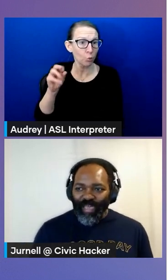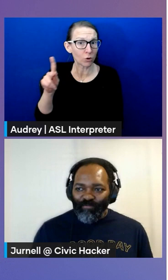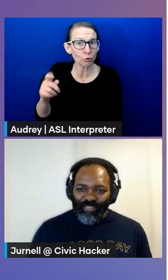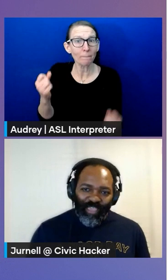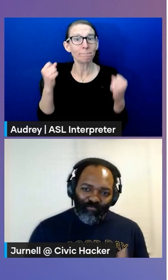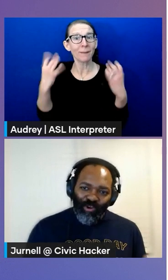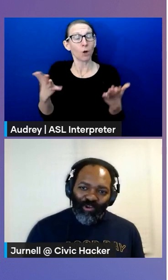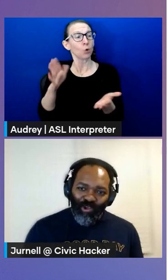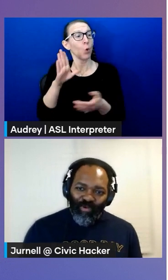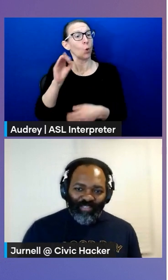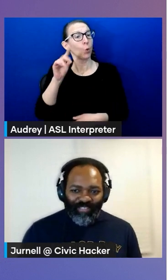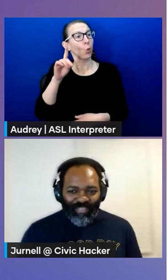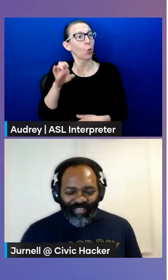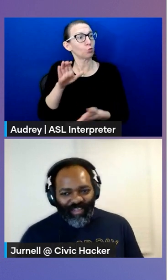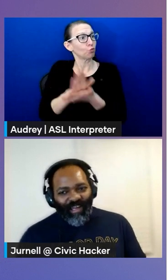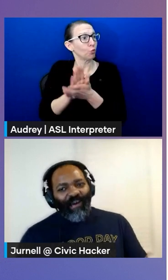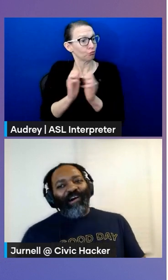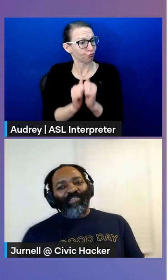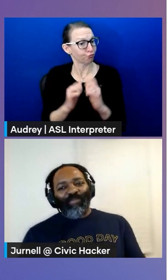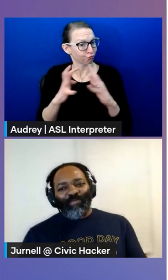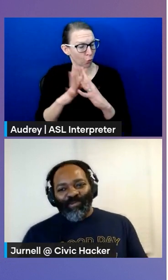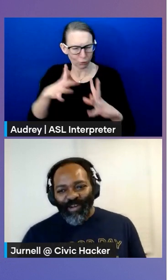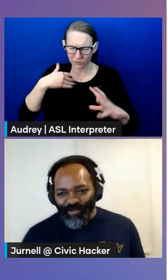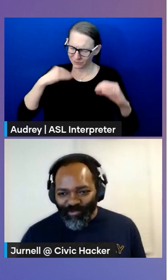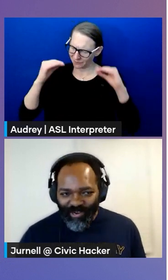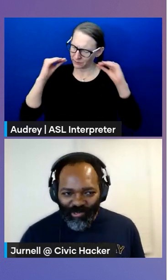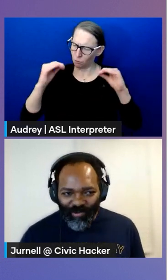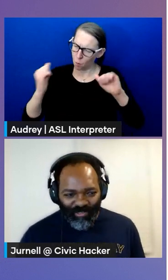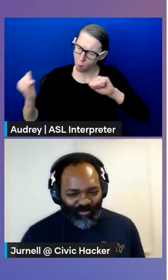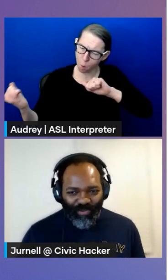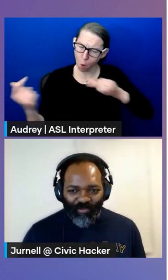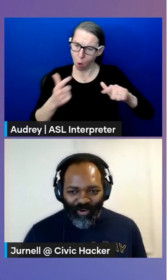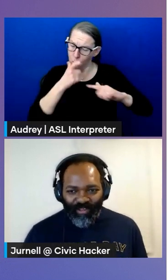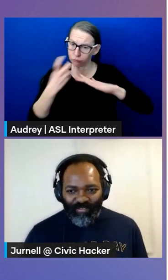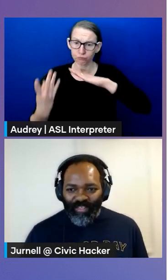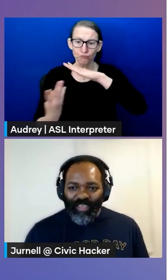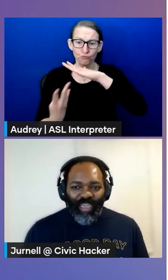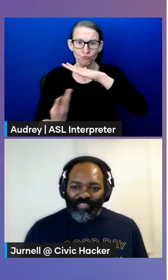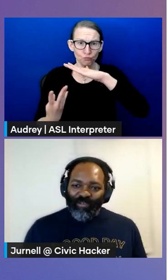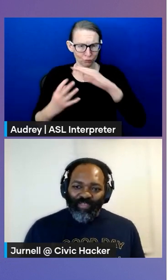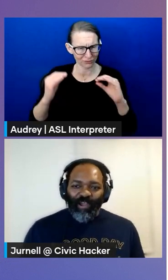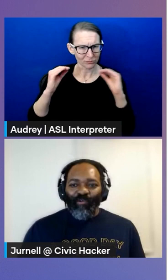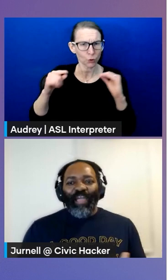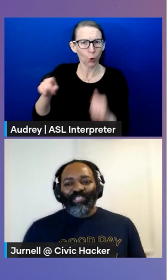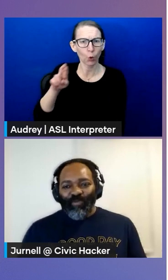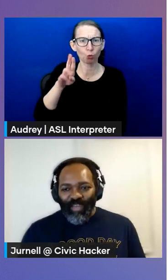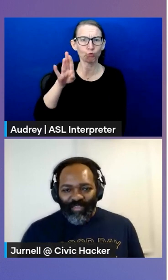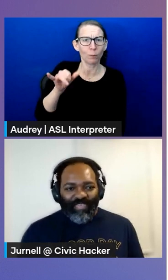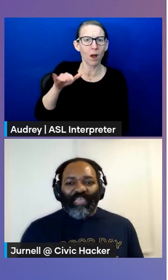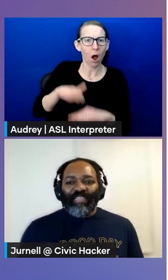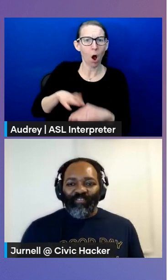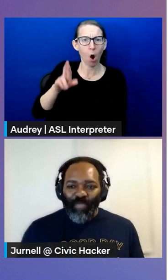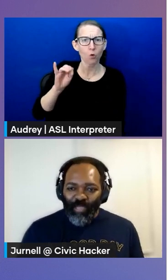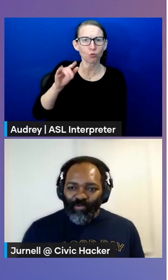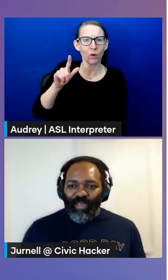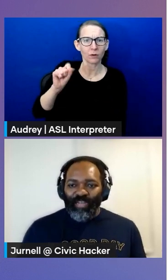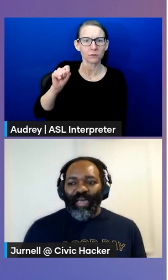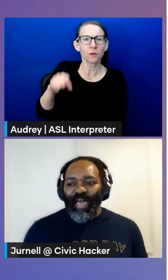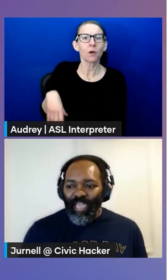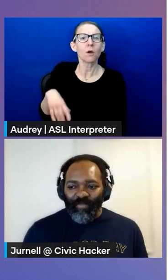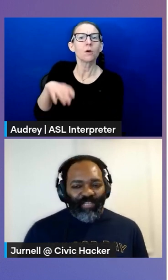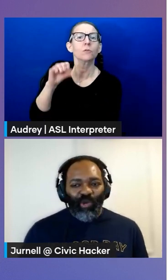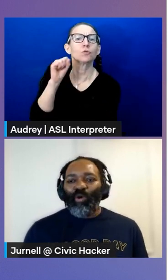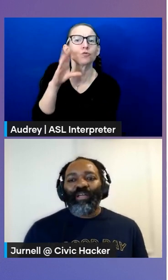that time was like, we're going to teach all the people who come through our doors Ruby on Rails. And so they're graduating tens of people